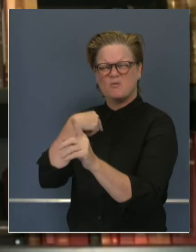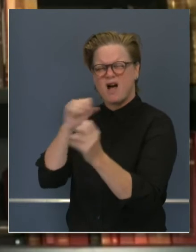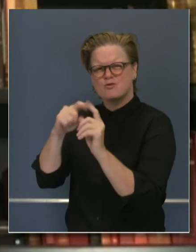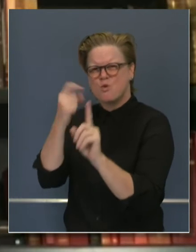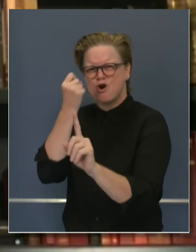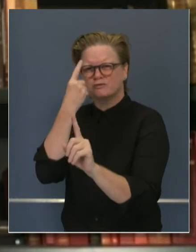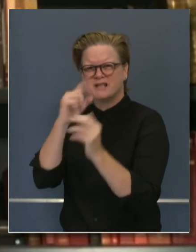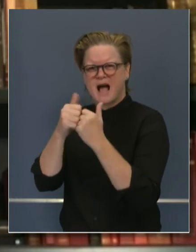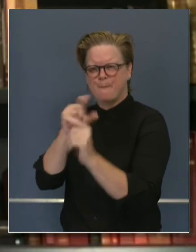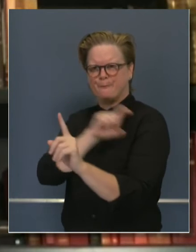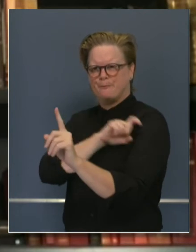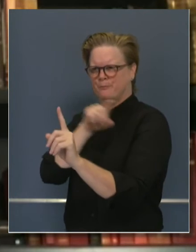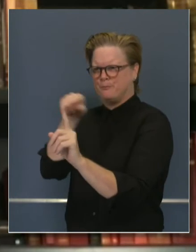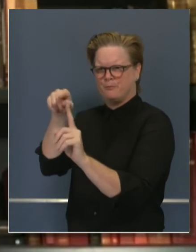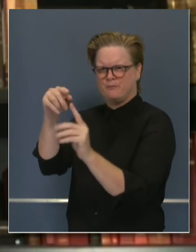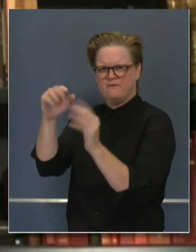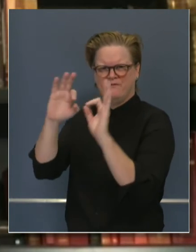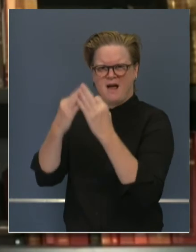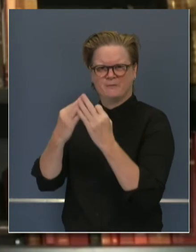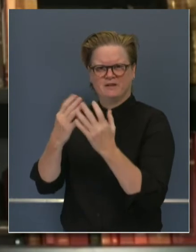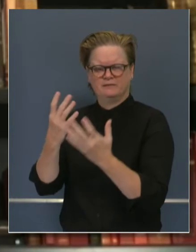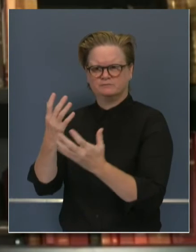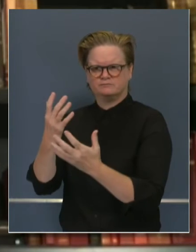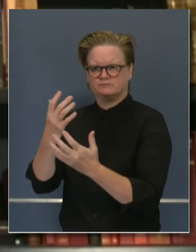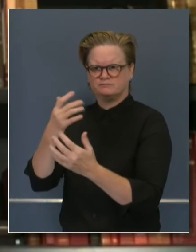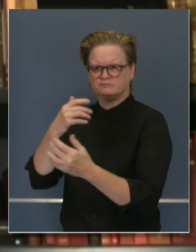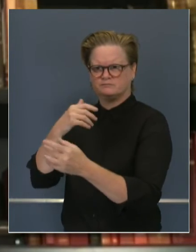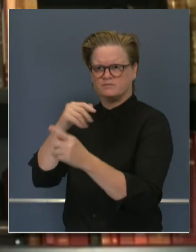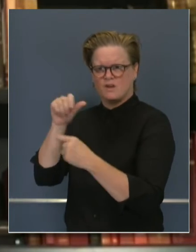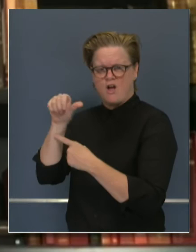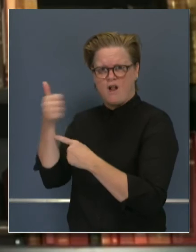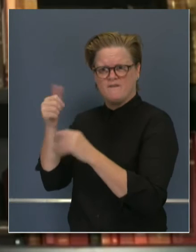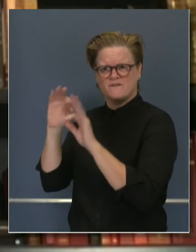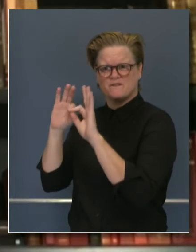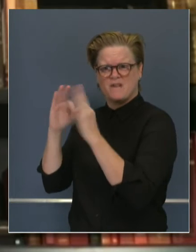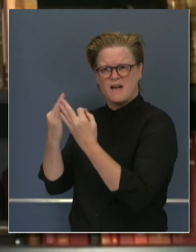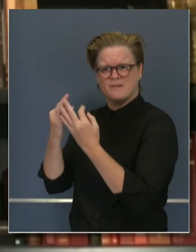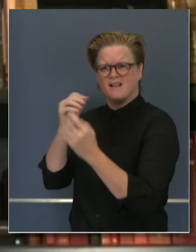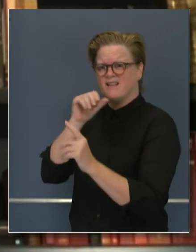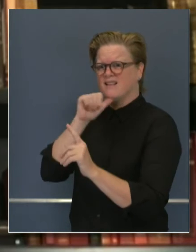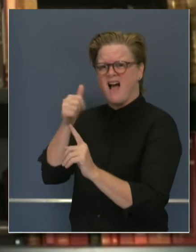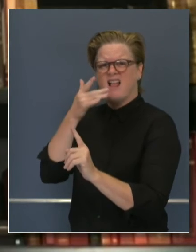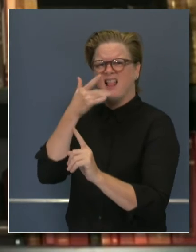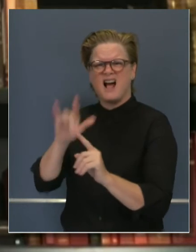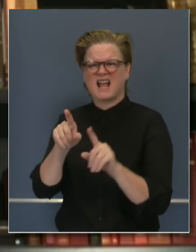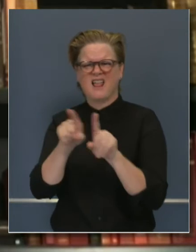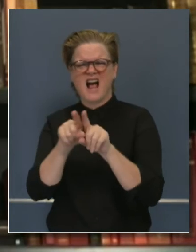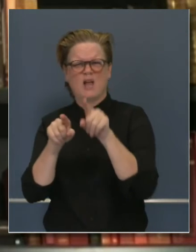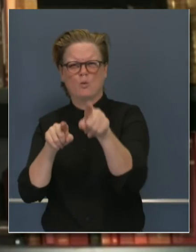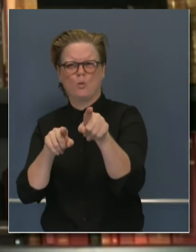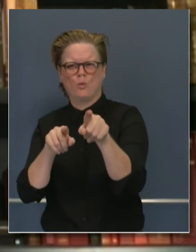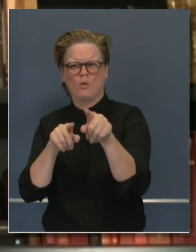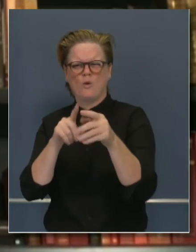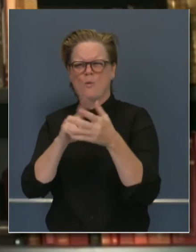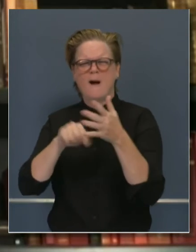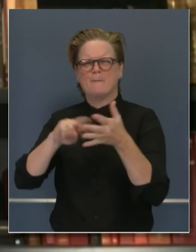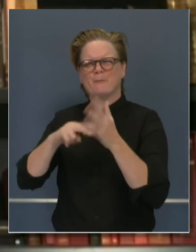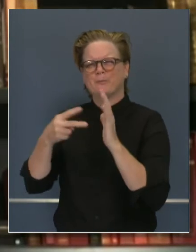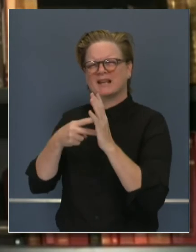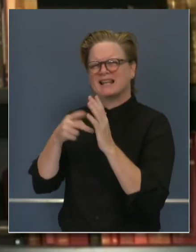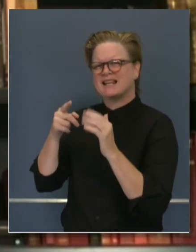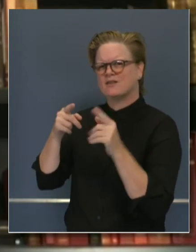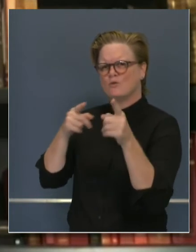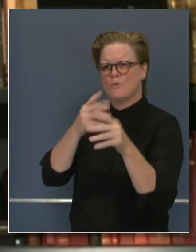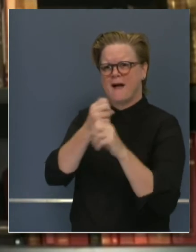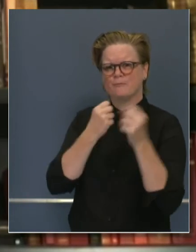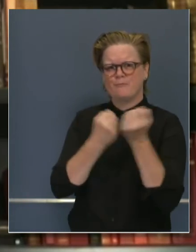family operates in. You mentioned that other families are not as fortunate, but could we understand kind of the sense of, for lack of a better term, the pod that your family lives